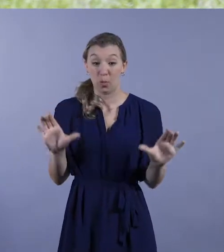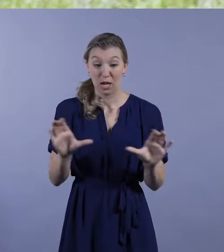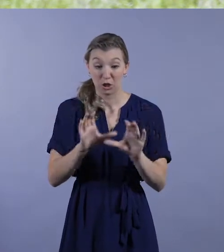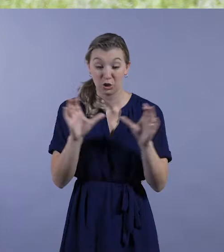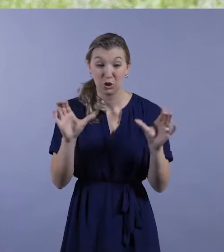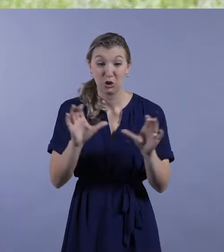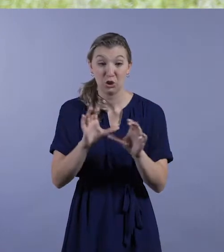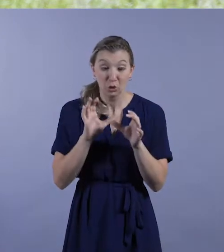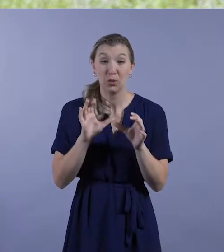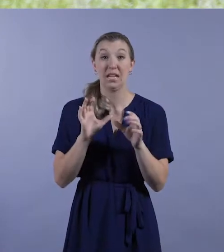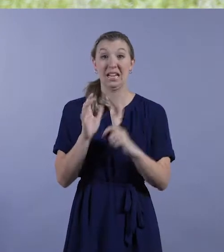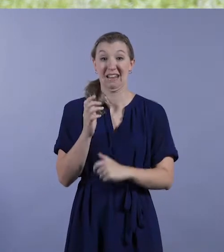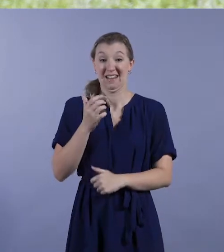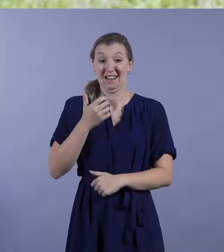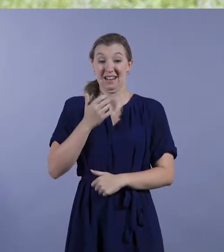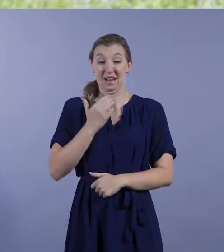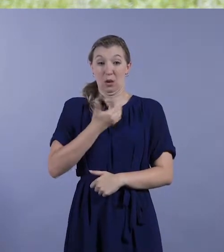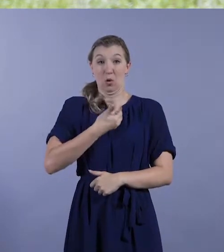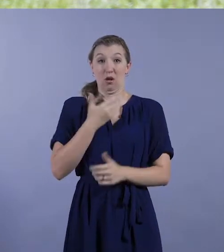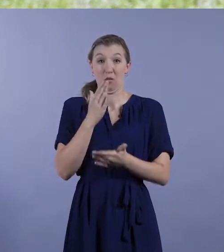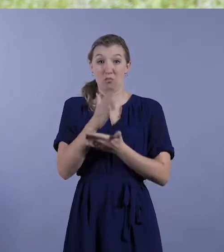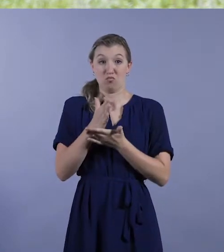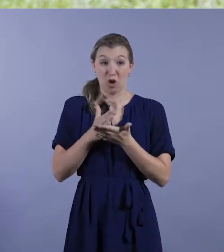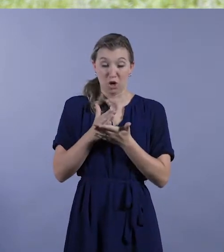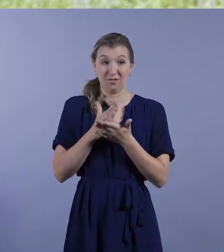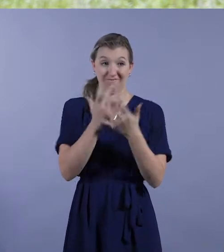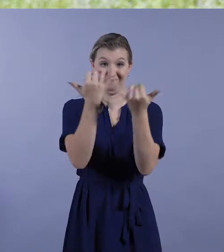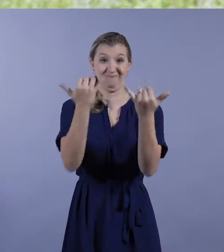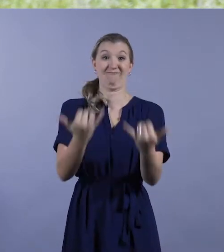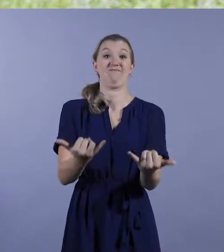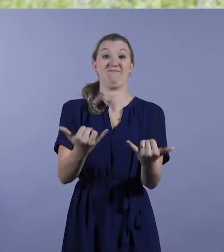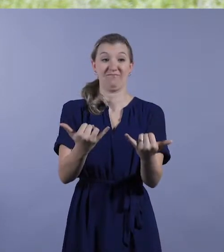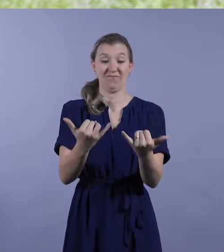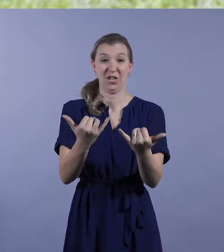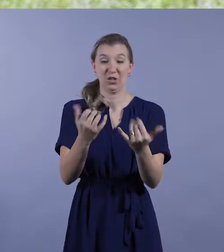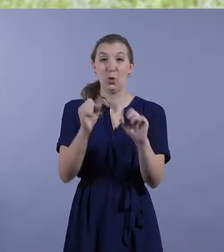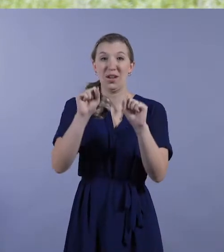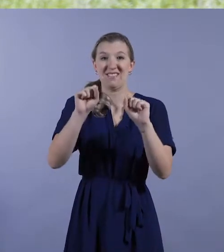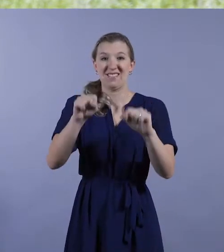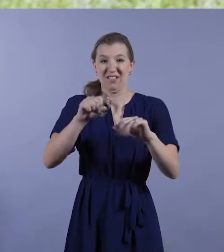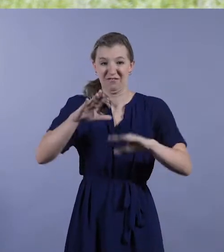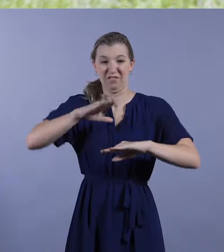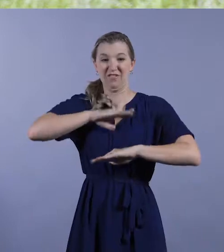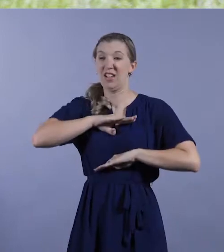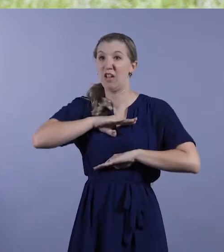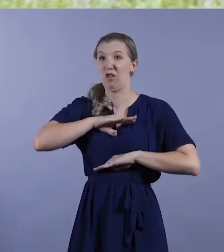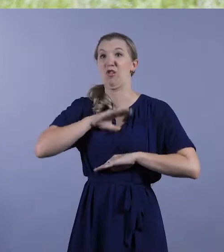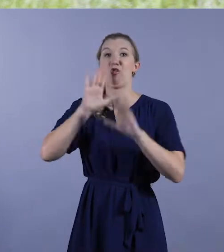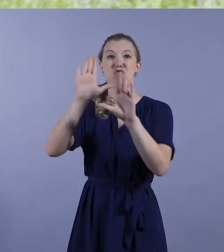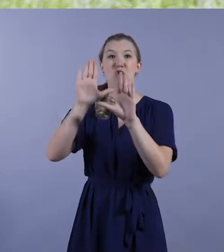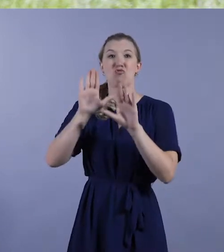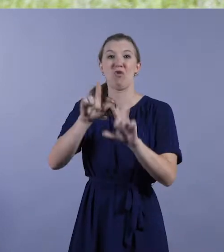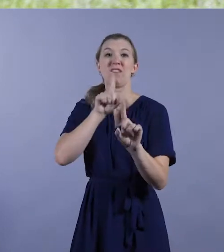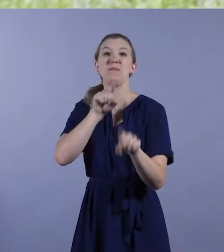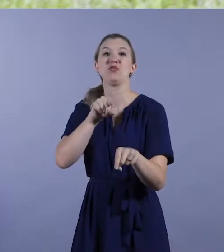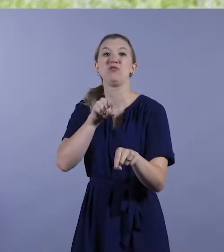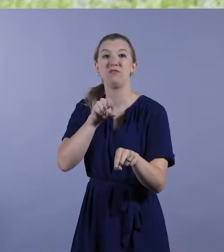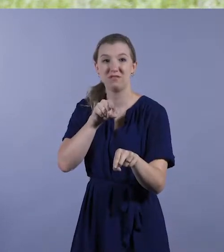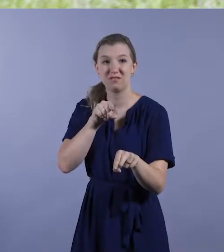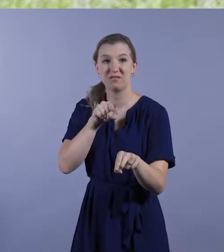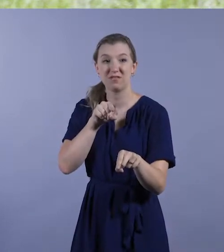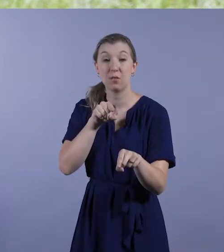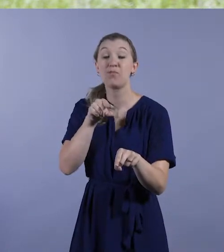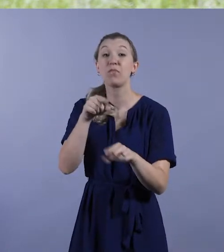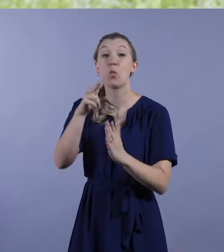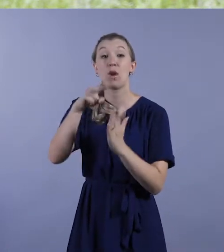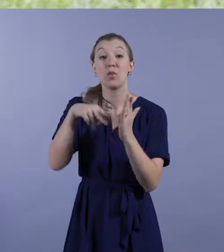part here and now to help fulfill the Great Commission. We read,